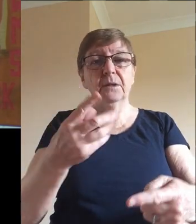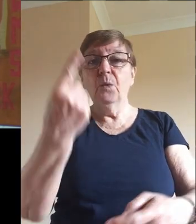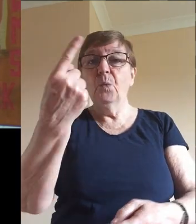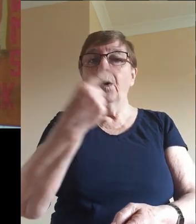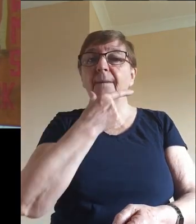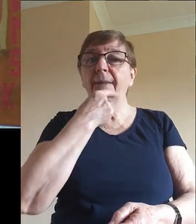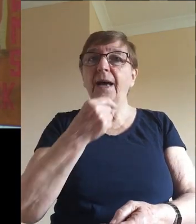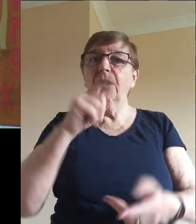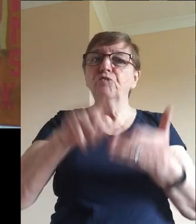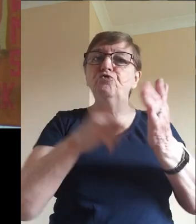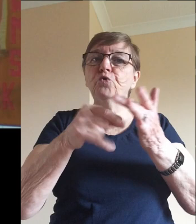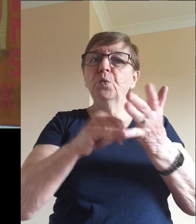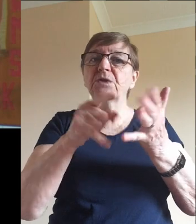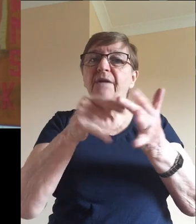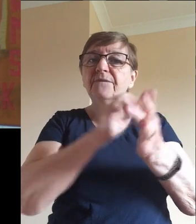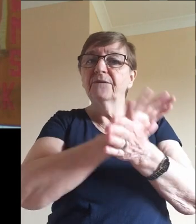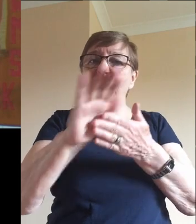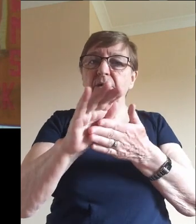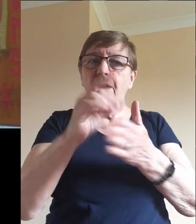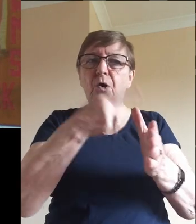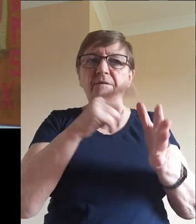Arimathea steps forward,